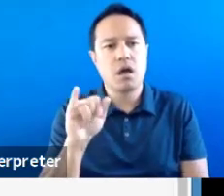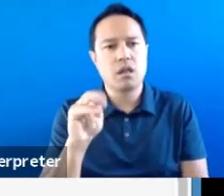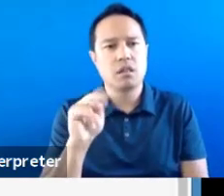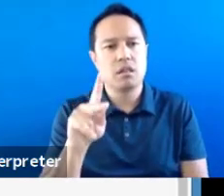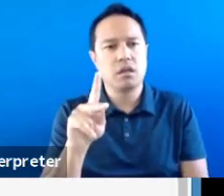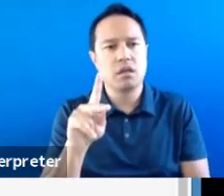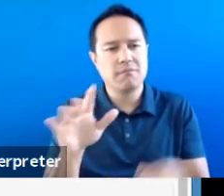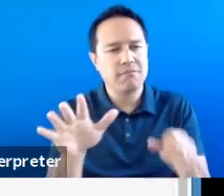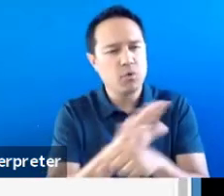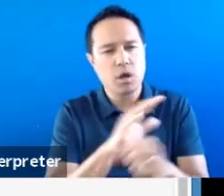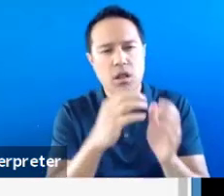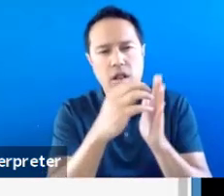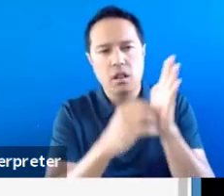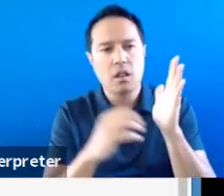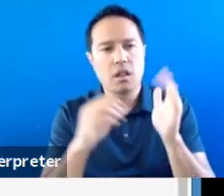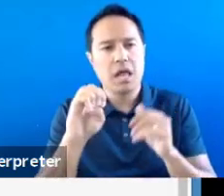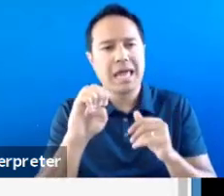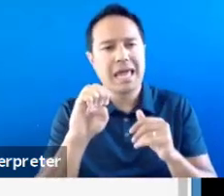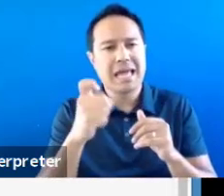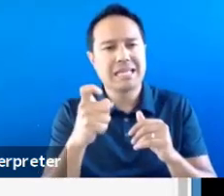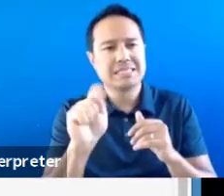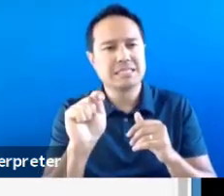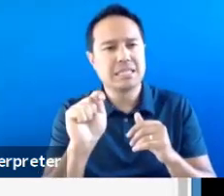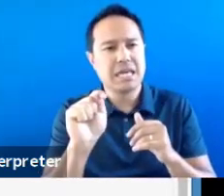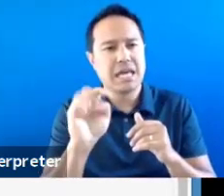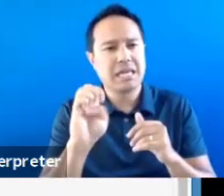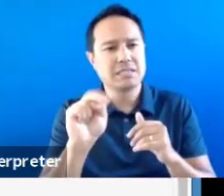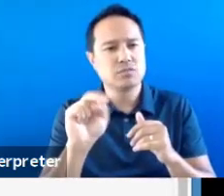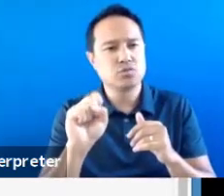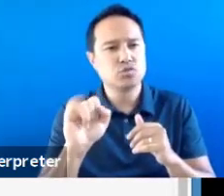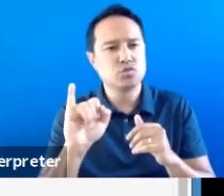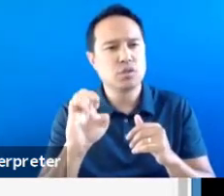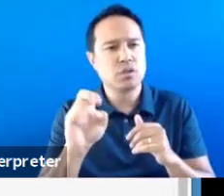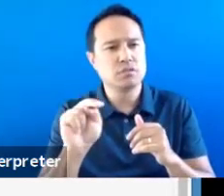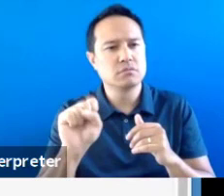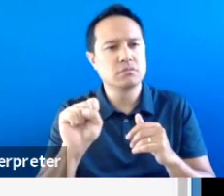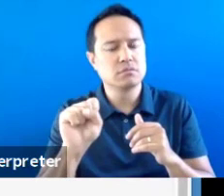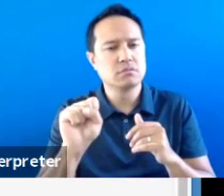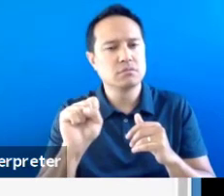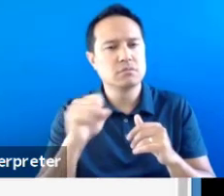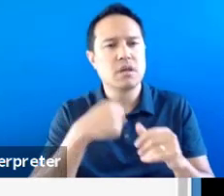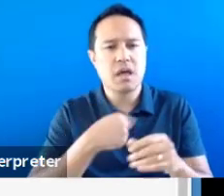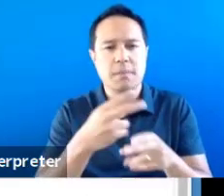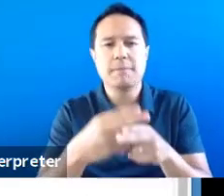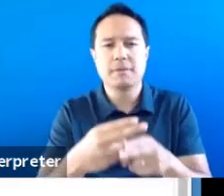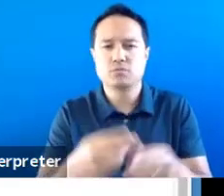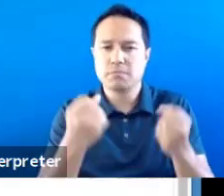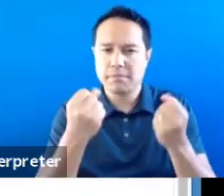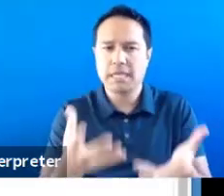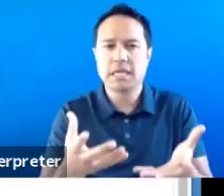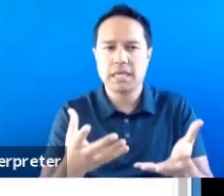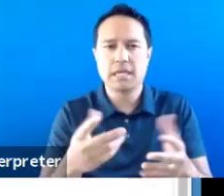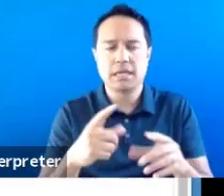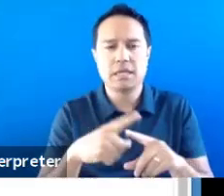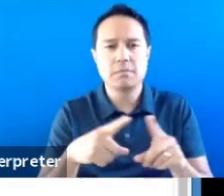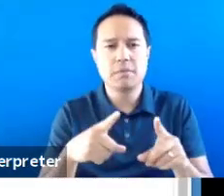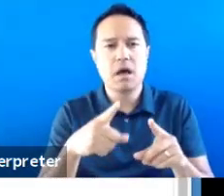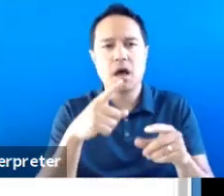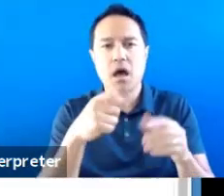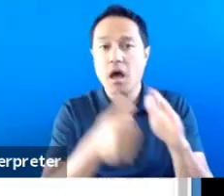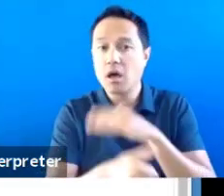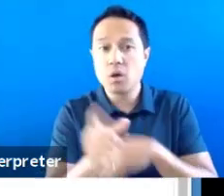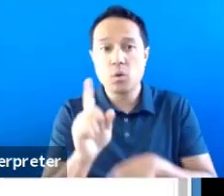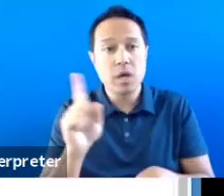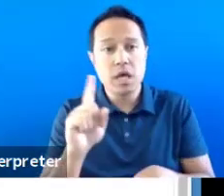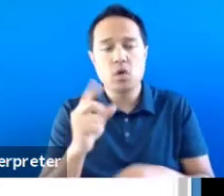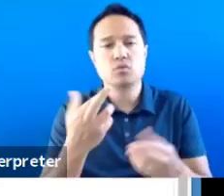extensions. So I know I mentioned so many of them, but those are available under my